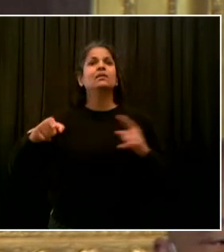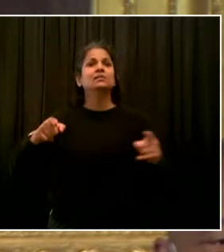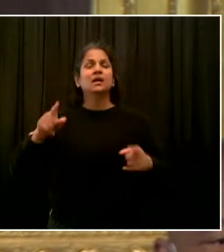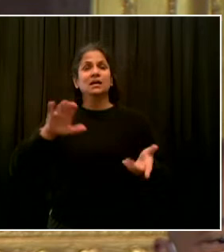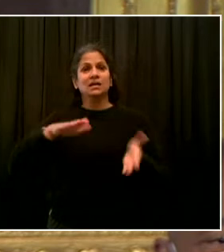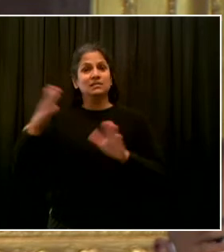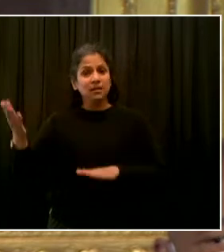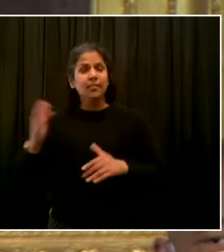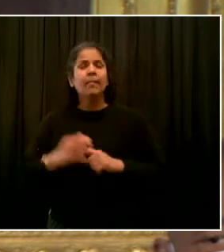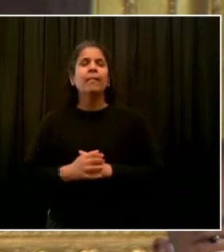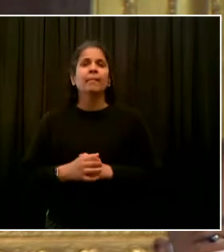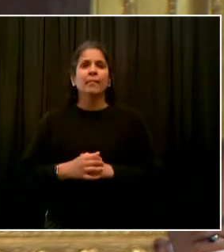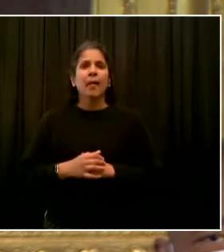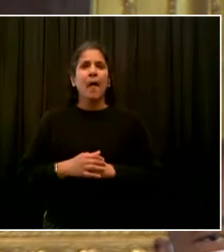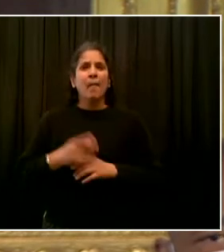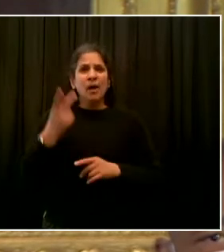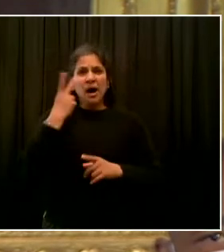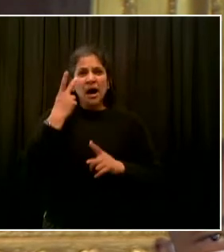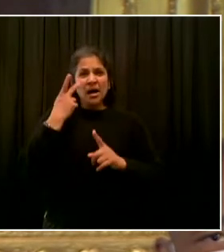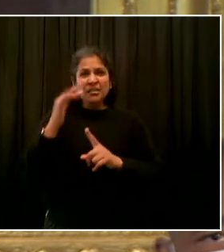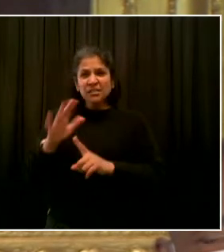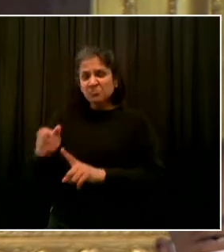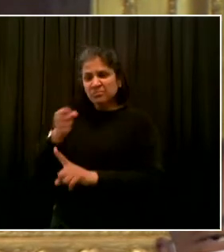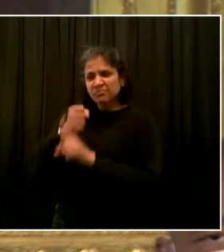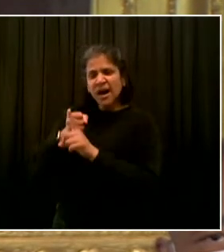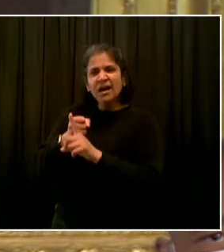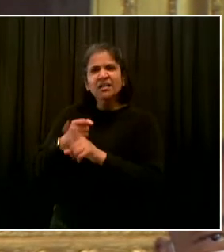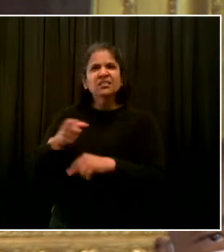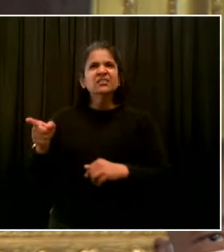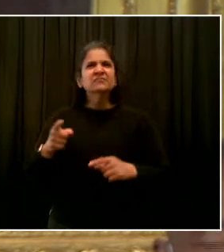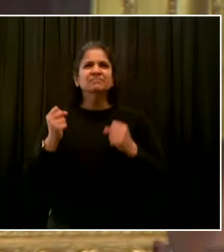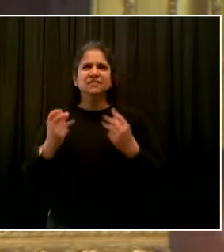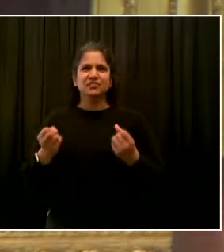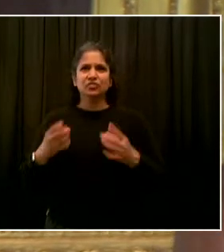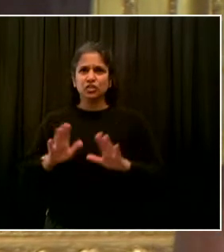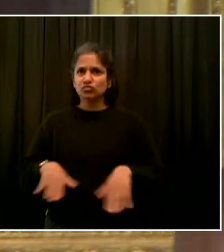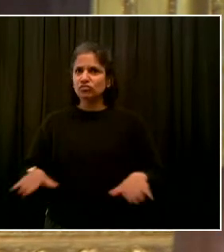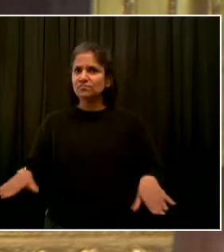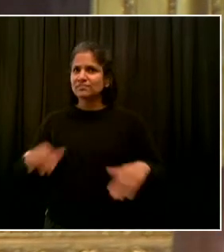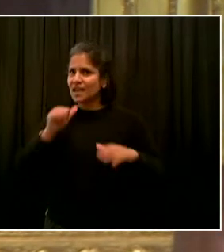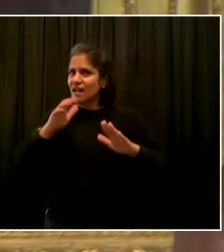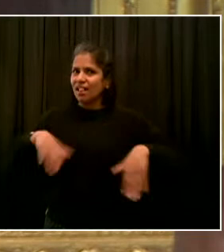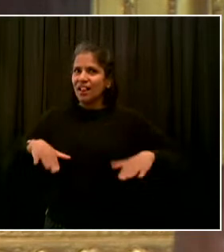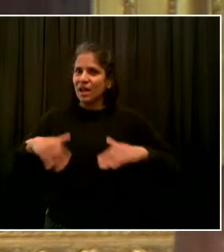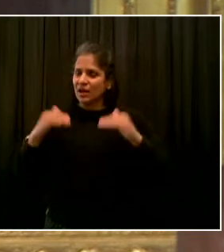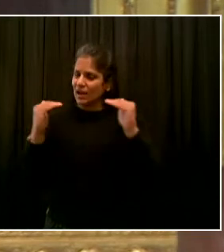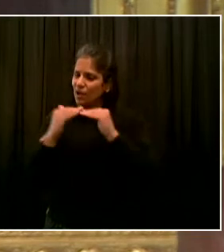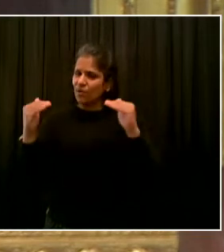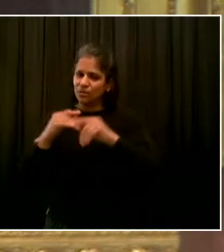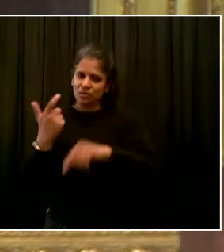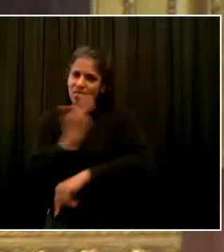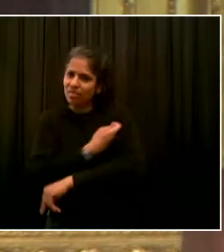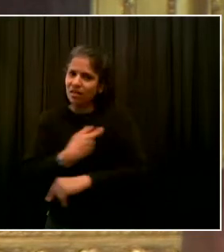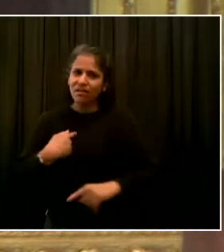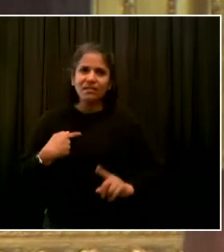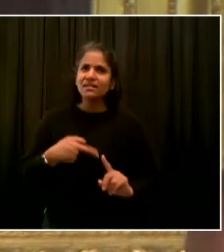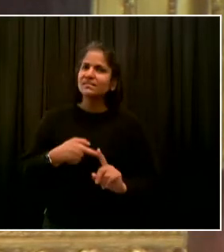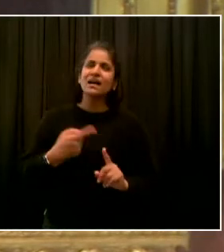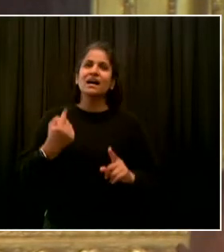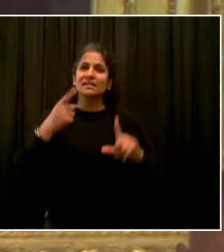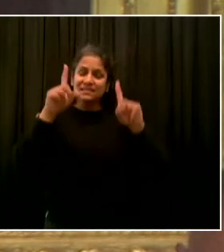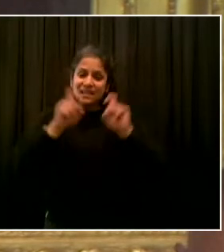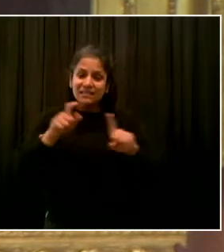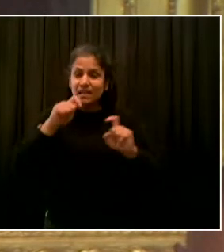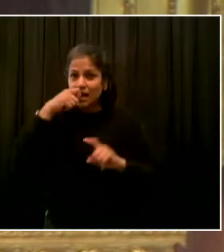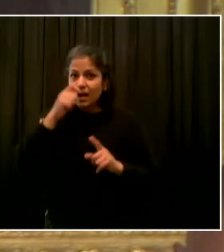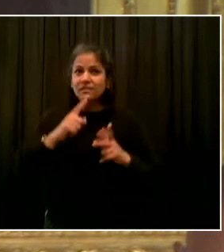funding cuts will not be borne equally. Without reimbursement for testing and vaccination of uninsured New Yorkers, the inequitable impacts